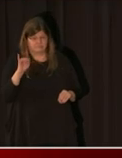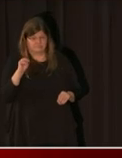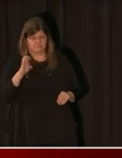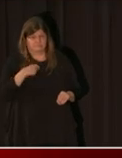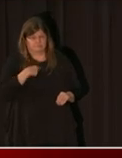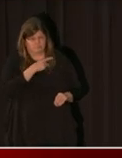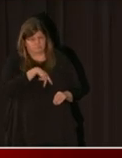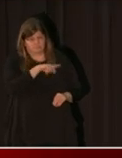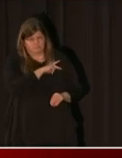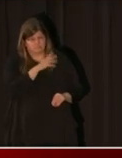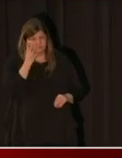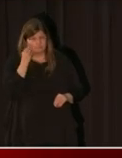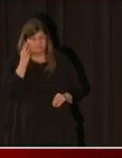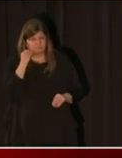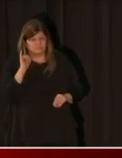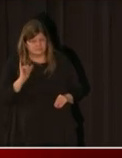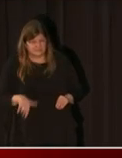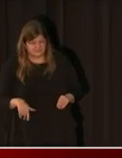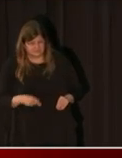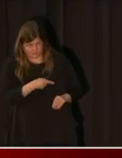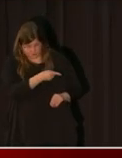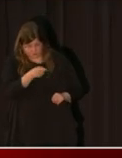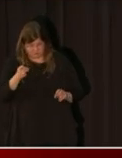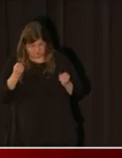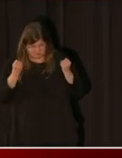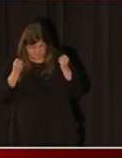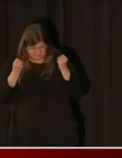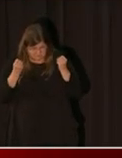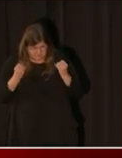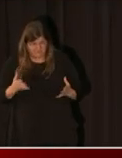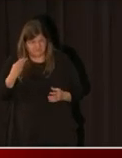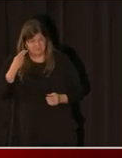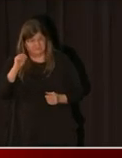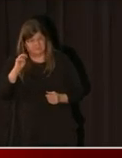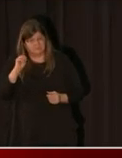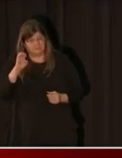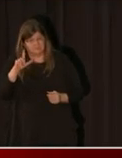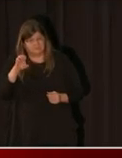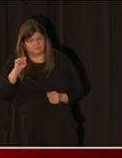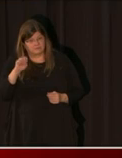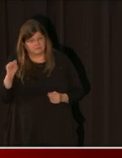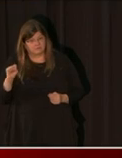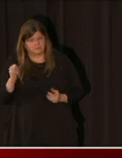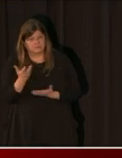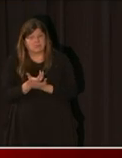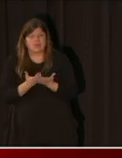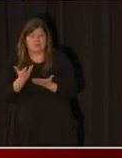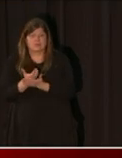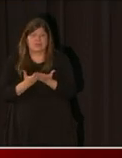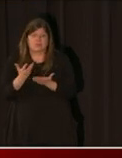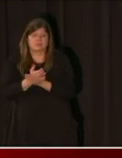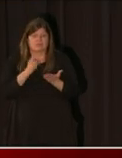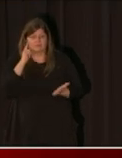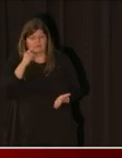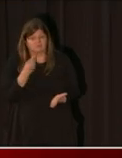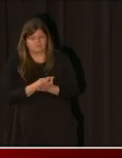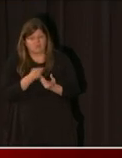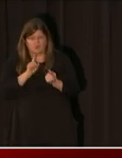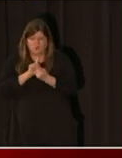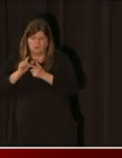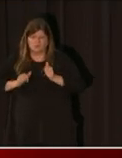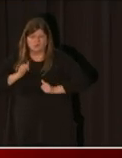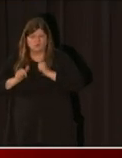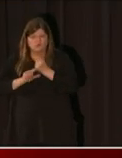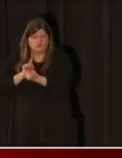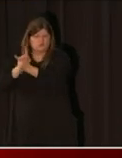homelessness. I observe them every day, aggressively panhandling, crowding people, crowding the sidewalk,